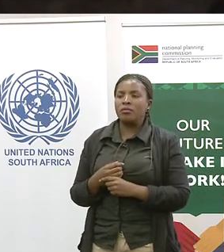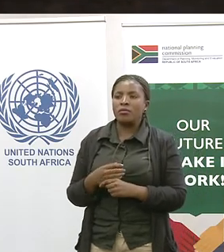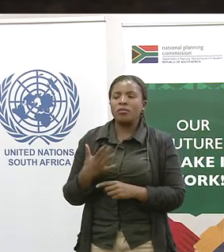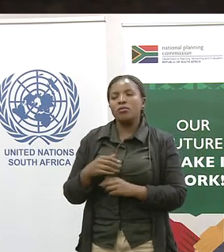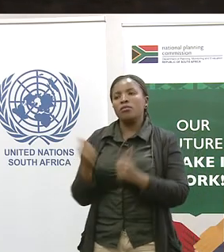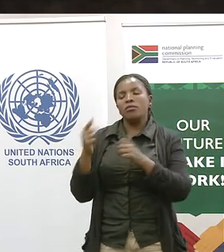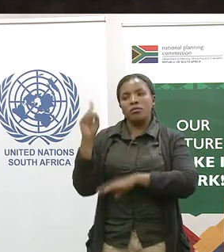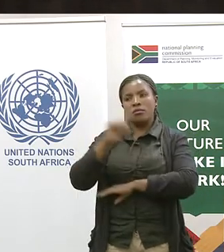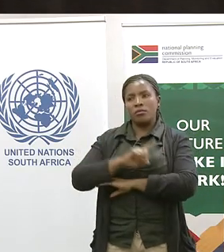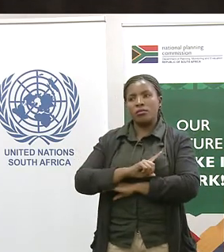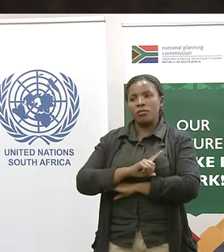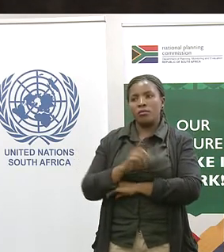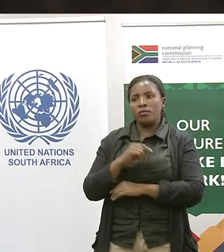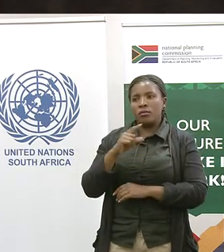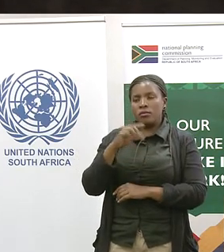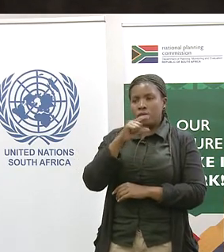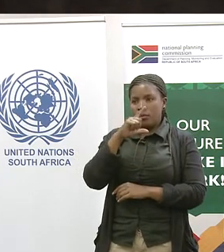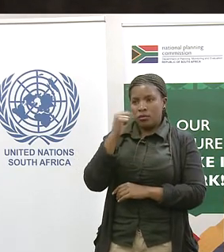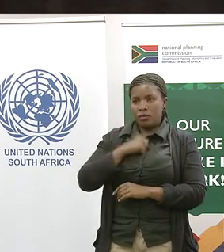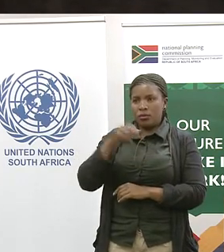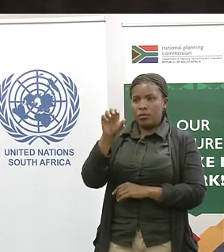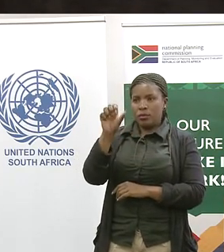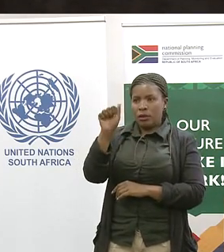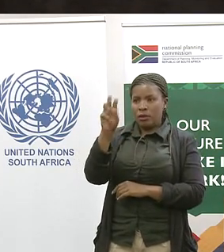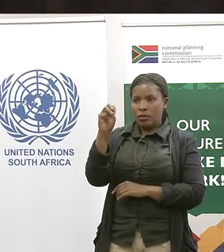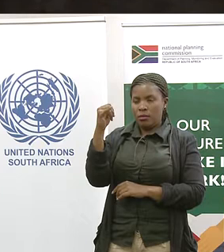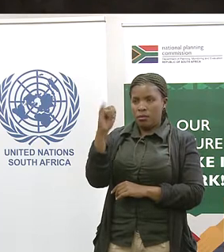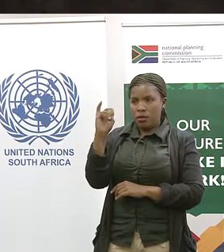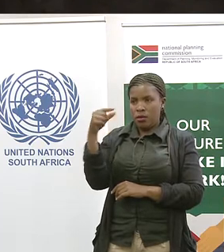Good day. My name is Amigo.